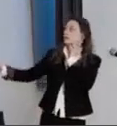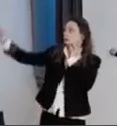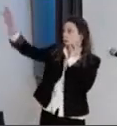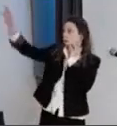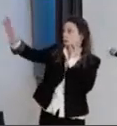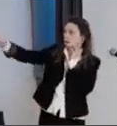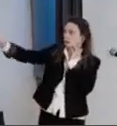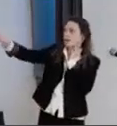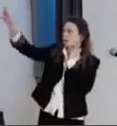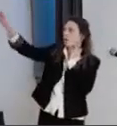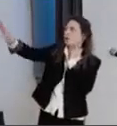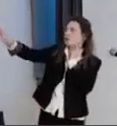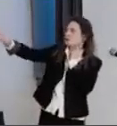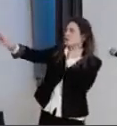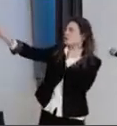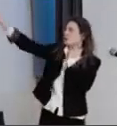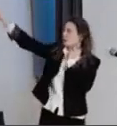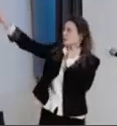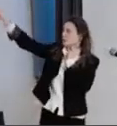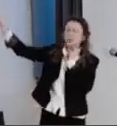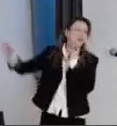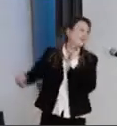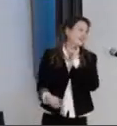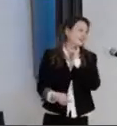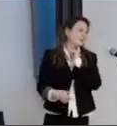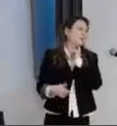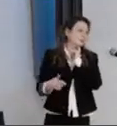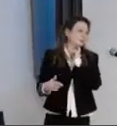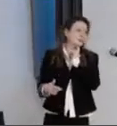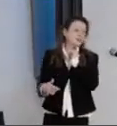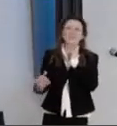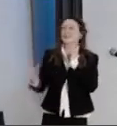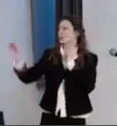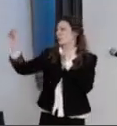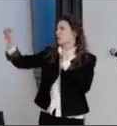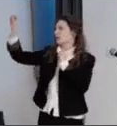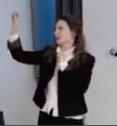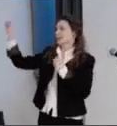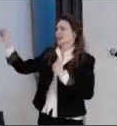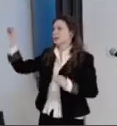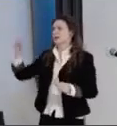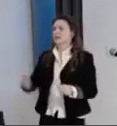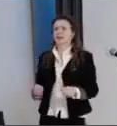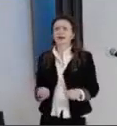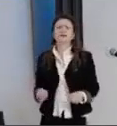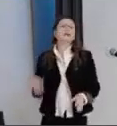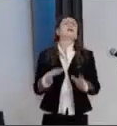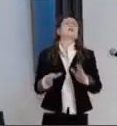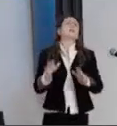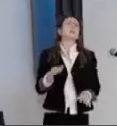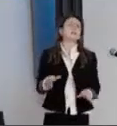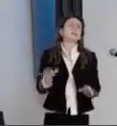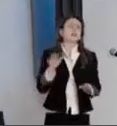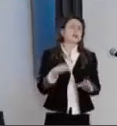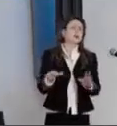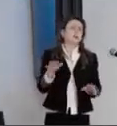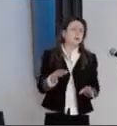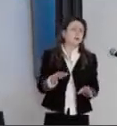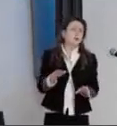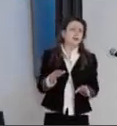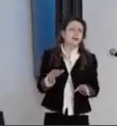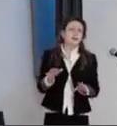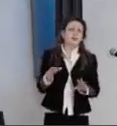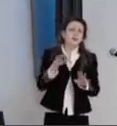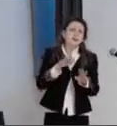And so the pattern of colors is supposed to reproduce those in this painting. And this, I take it